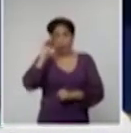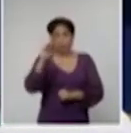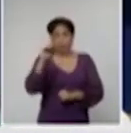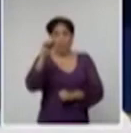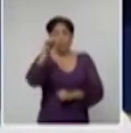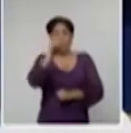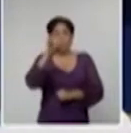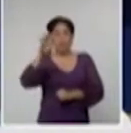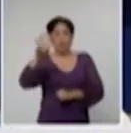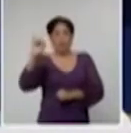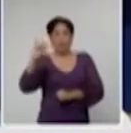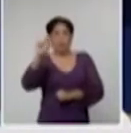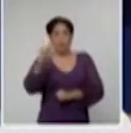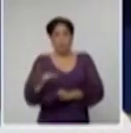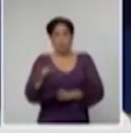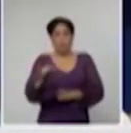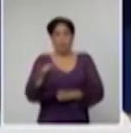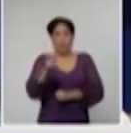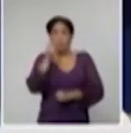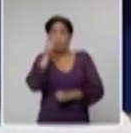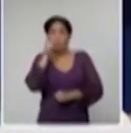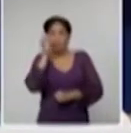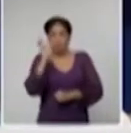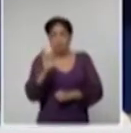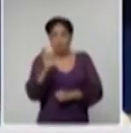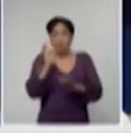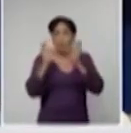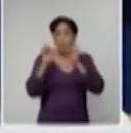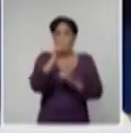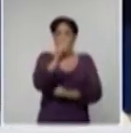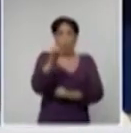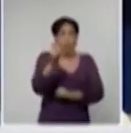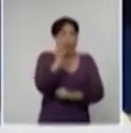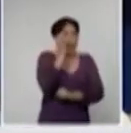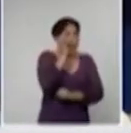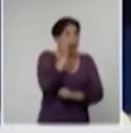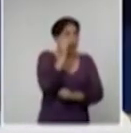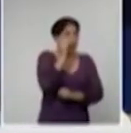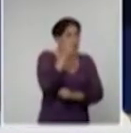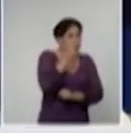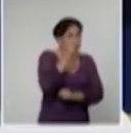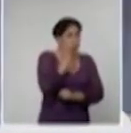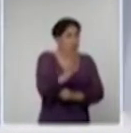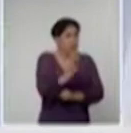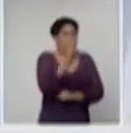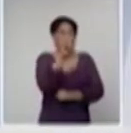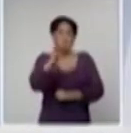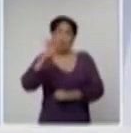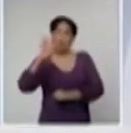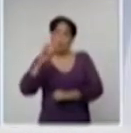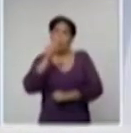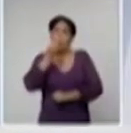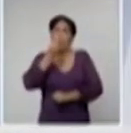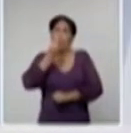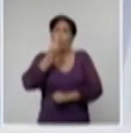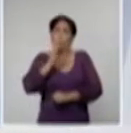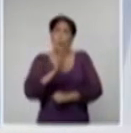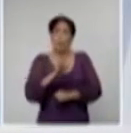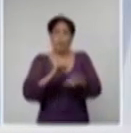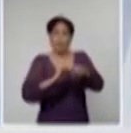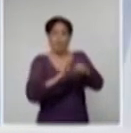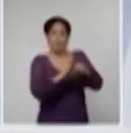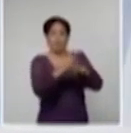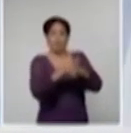are suspects, and confirmed active cases 42. In our primary healthcare system,